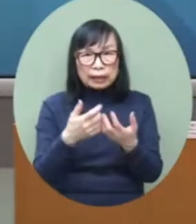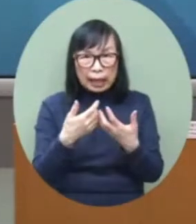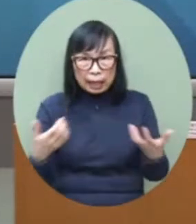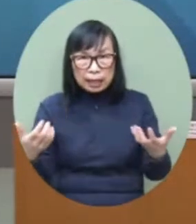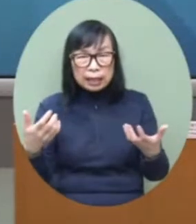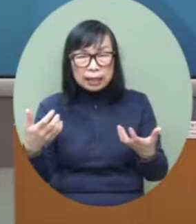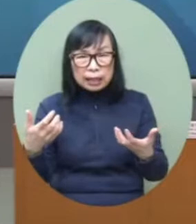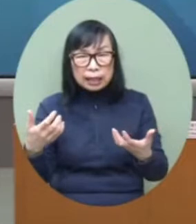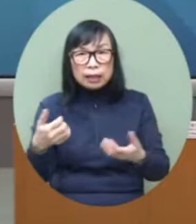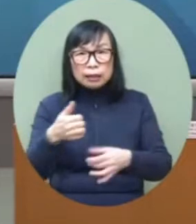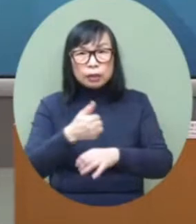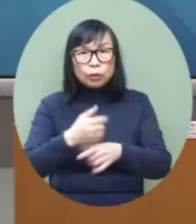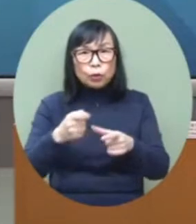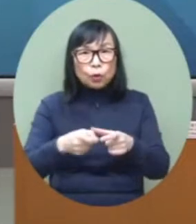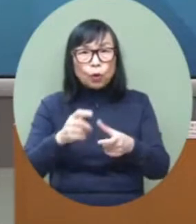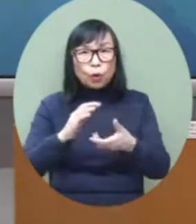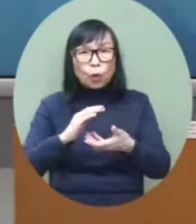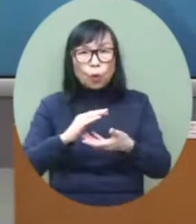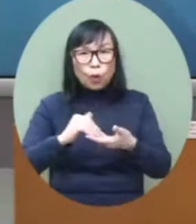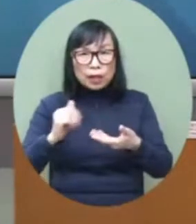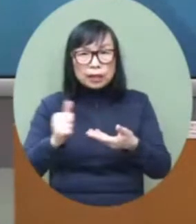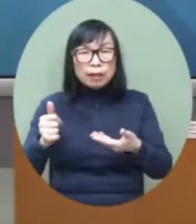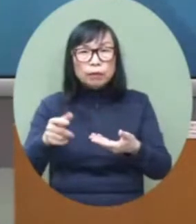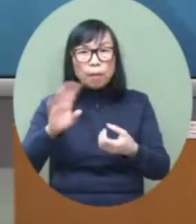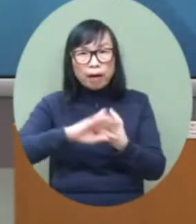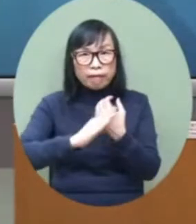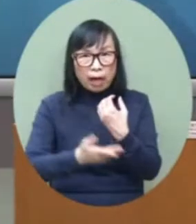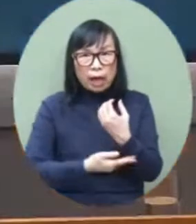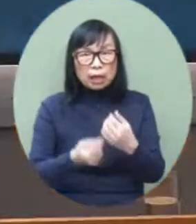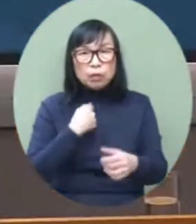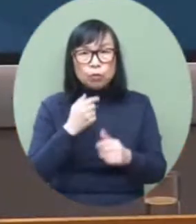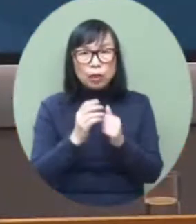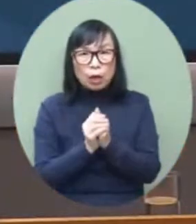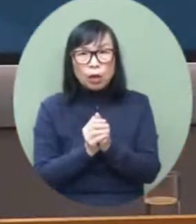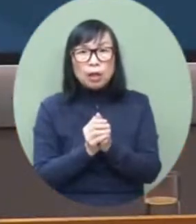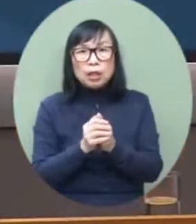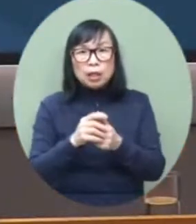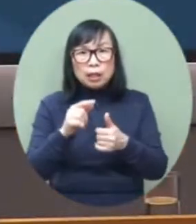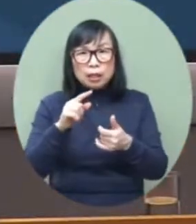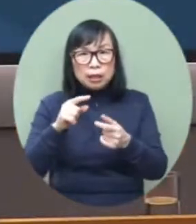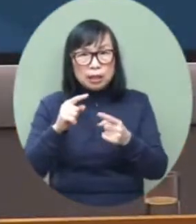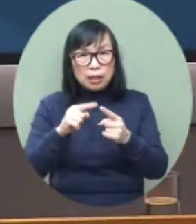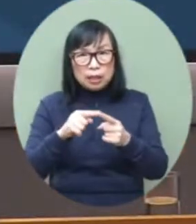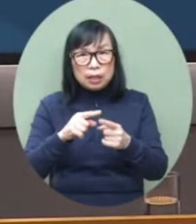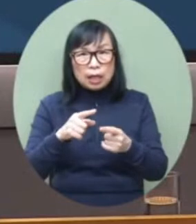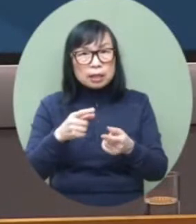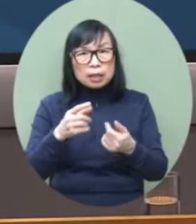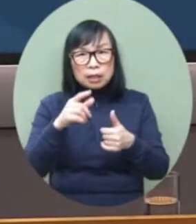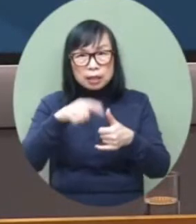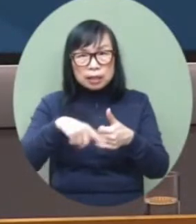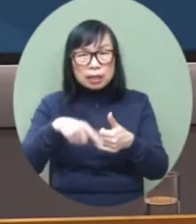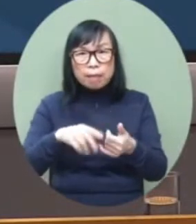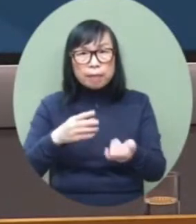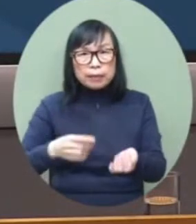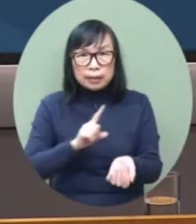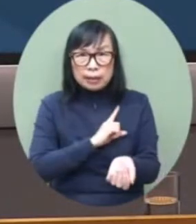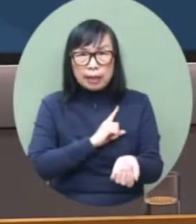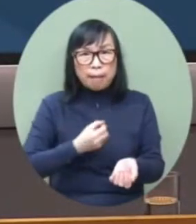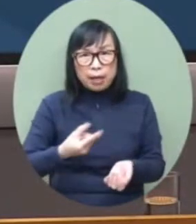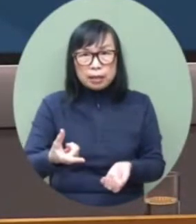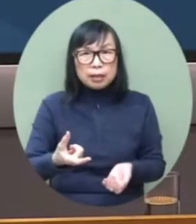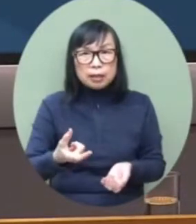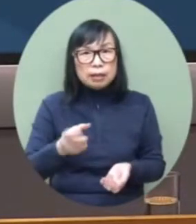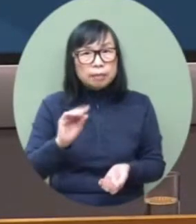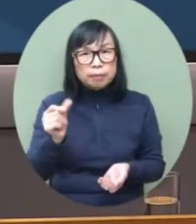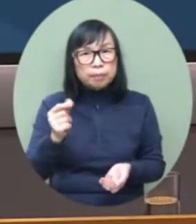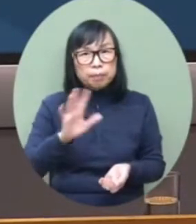Now, for isolation, wherever it is, we have to bear in mind the public health